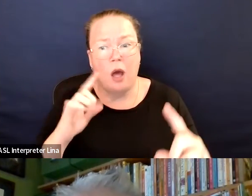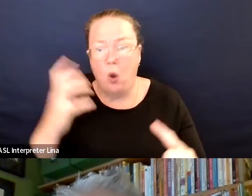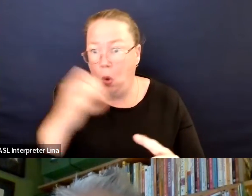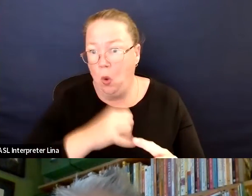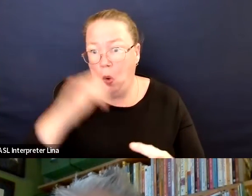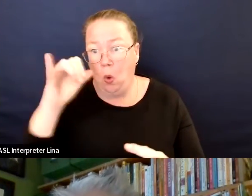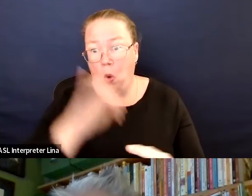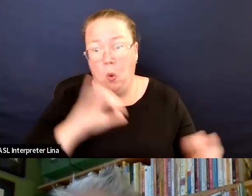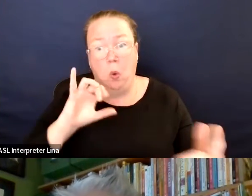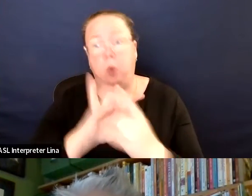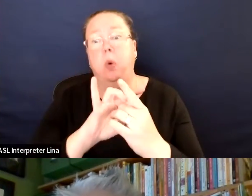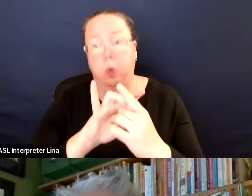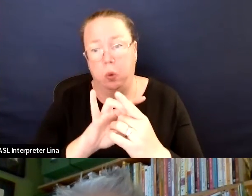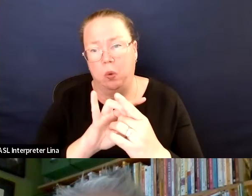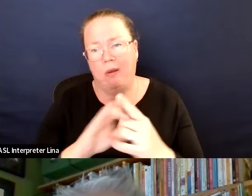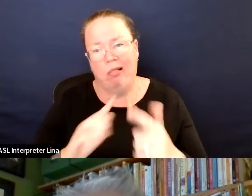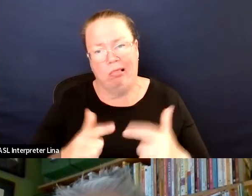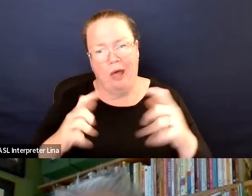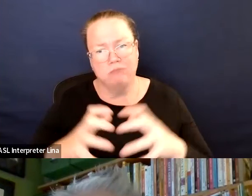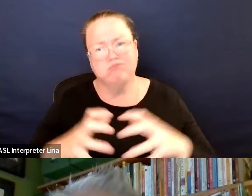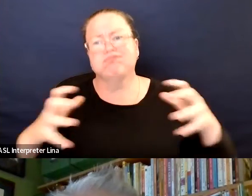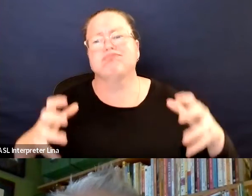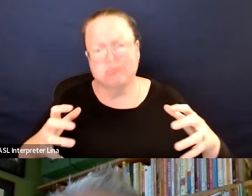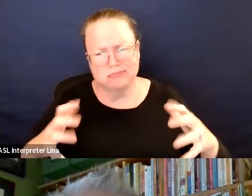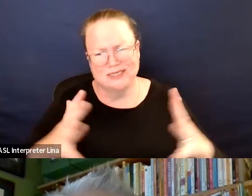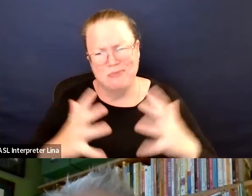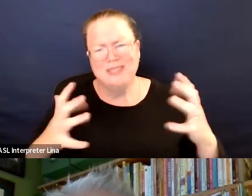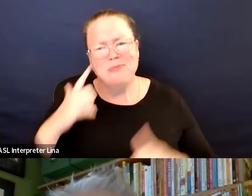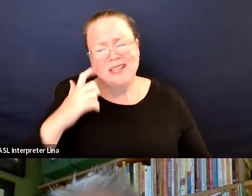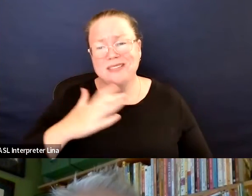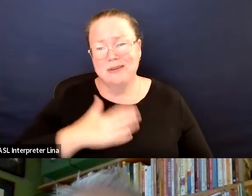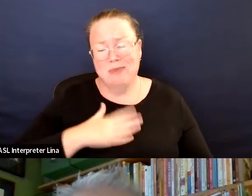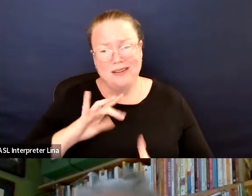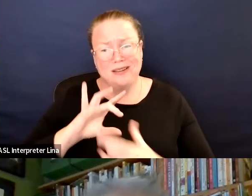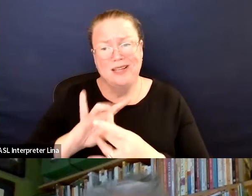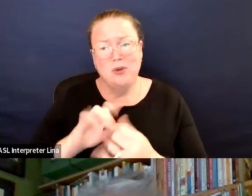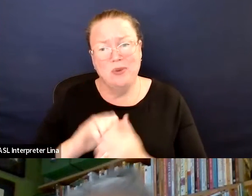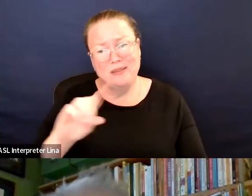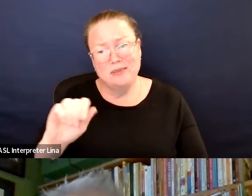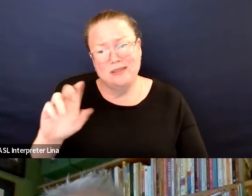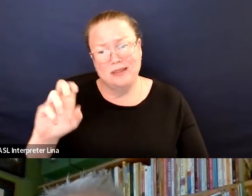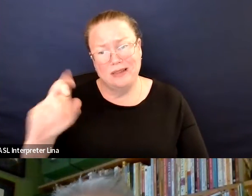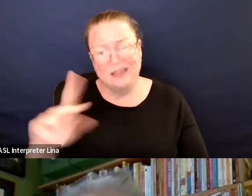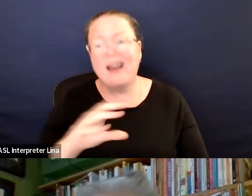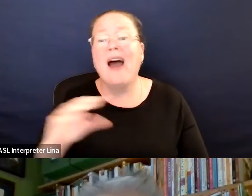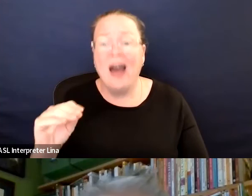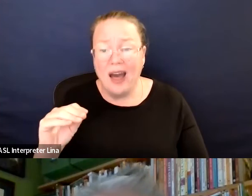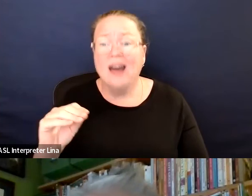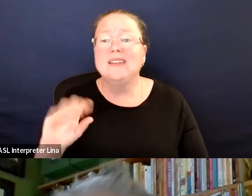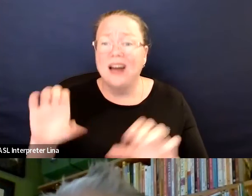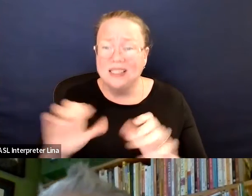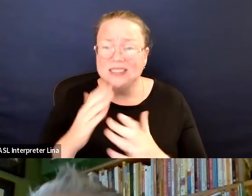get connected. My life has expanded hugely because of my connection with Disability Link. And I did some